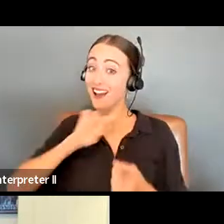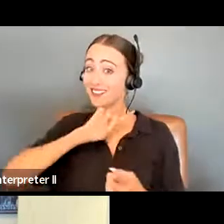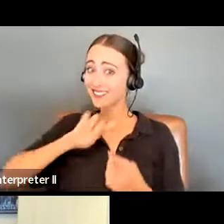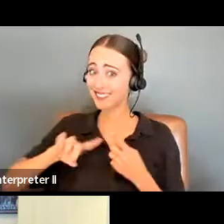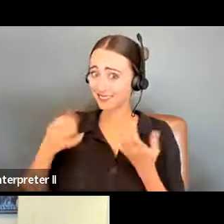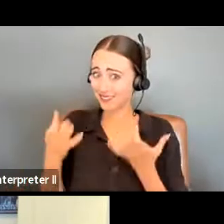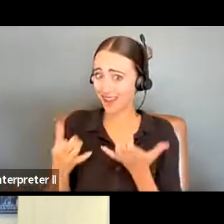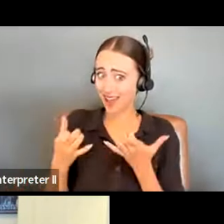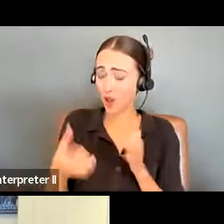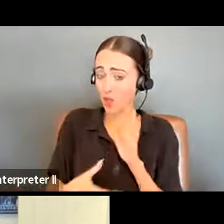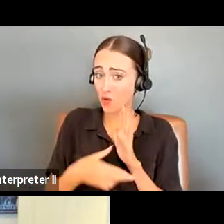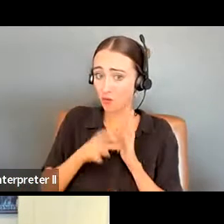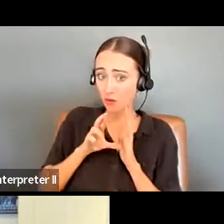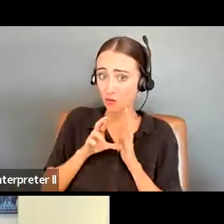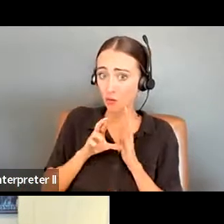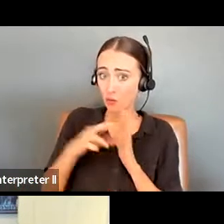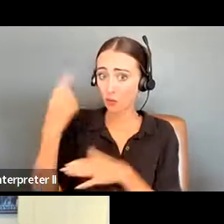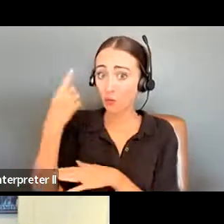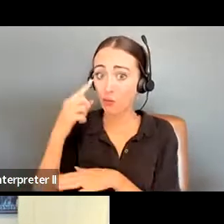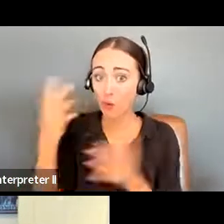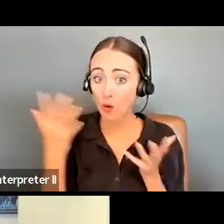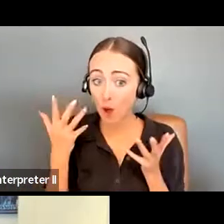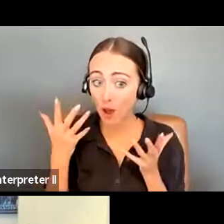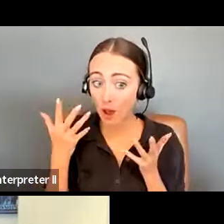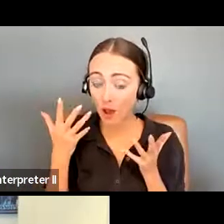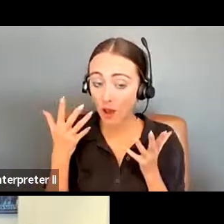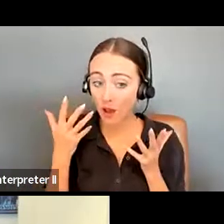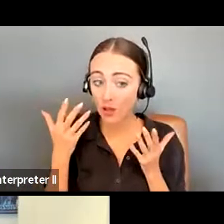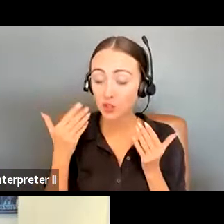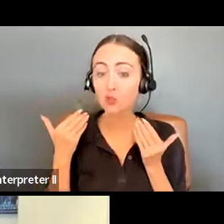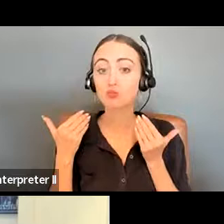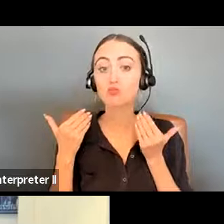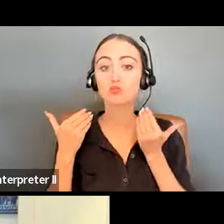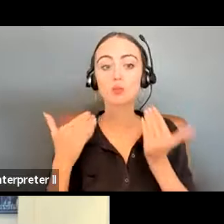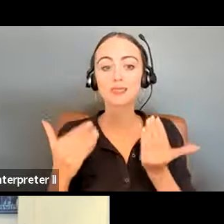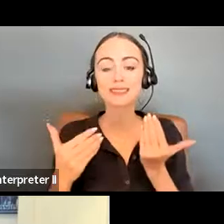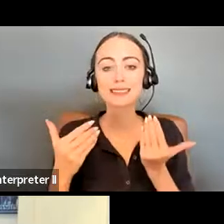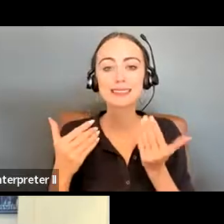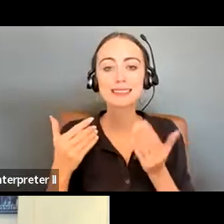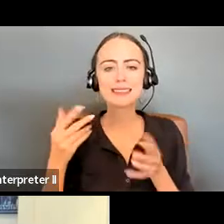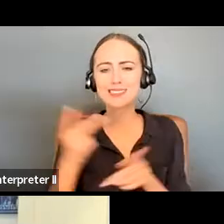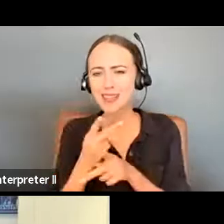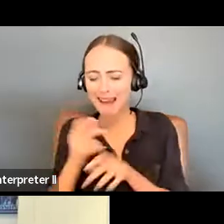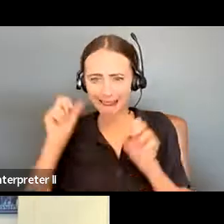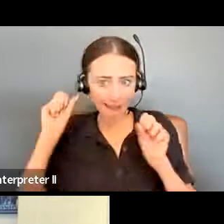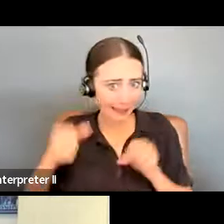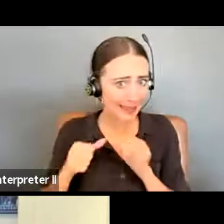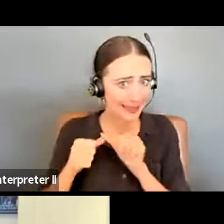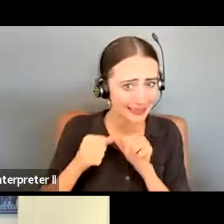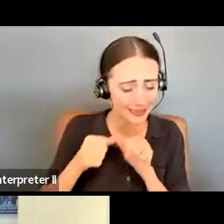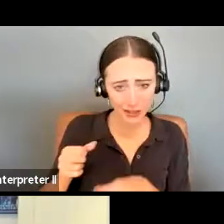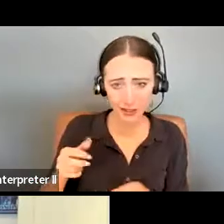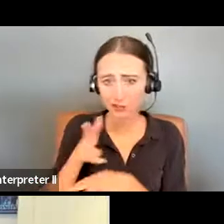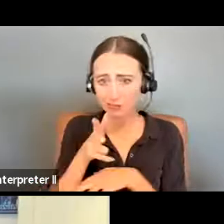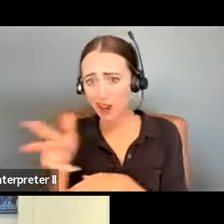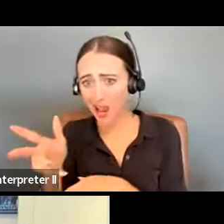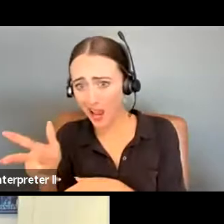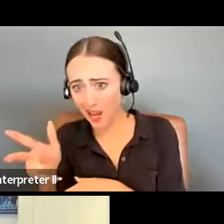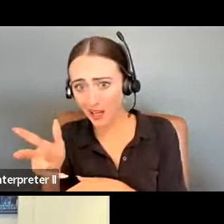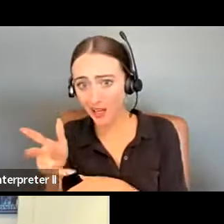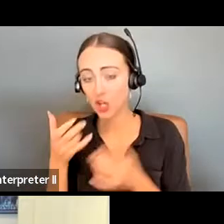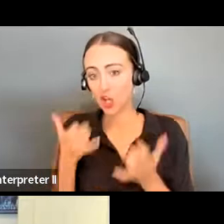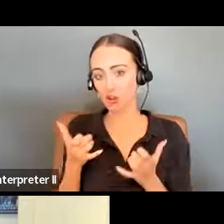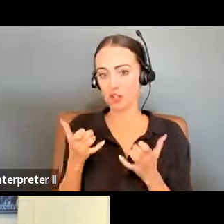point, the review was to proceed to find out whether you could continue to make a right on red under our